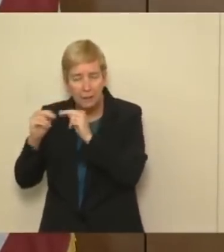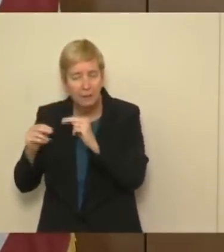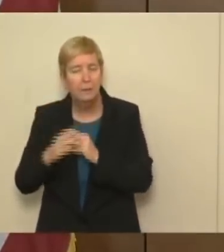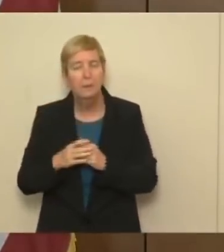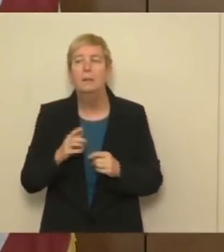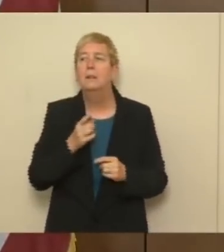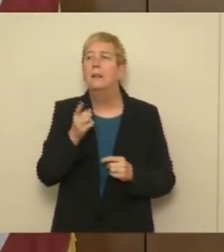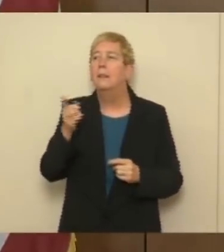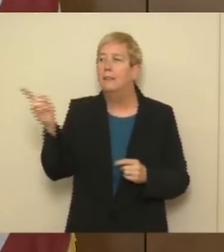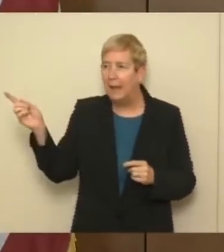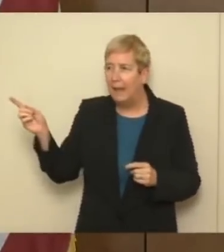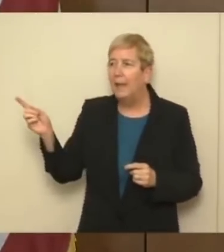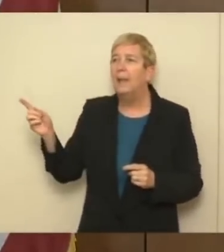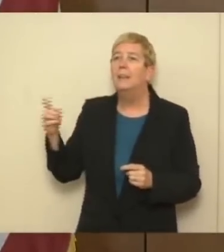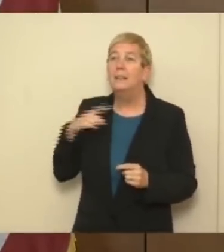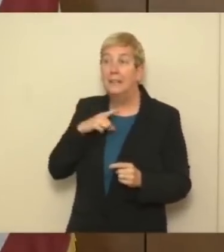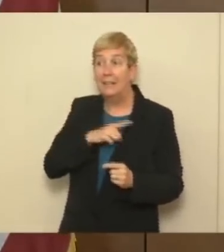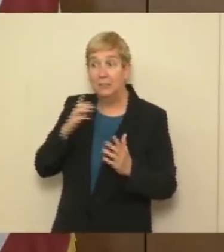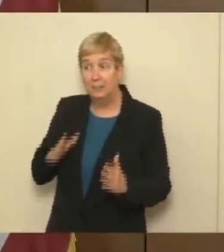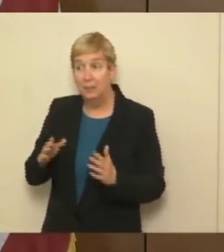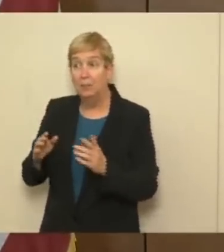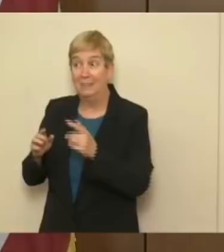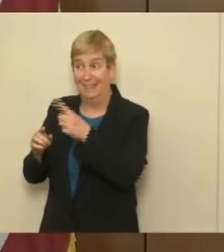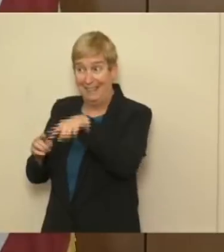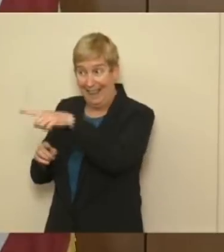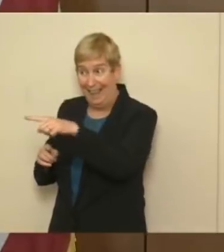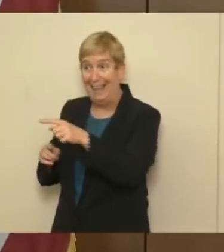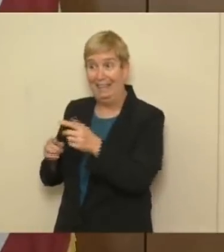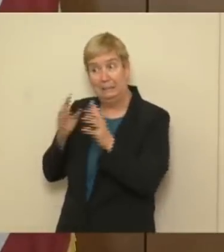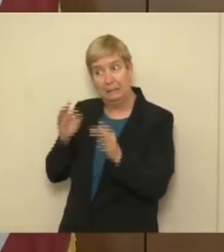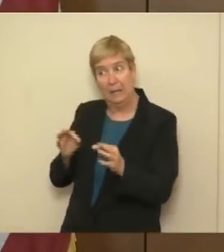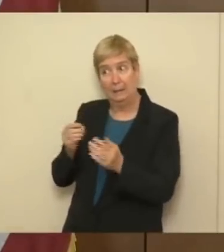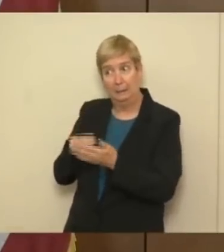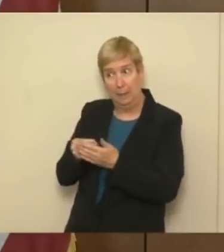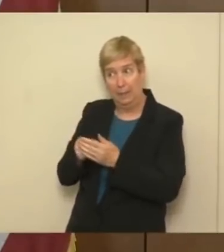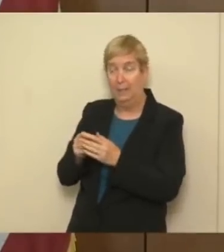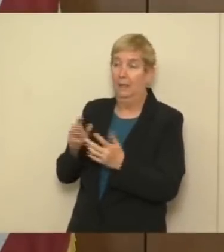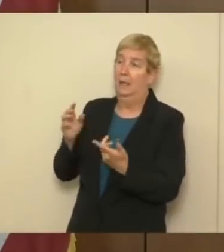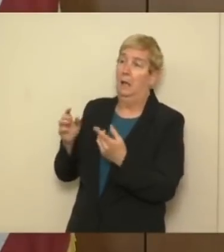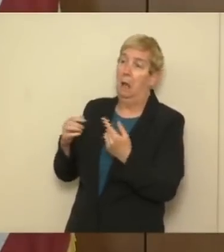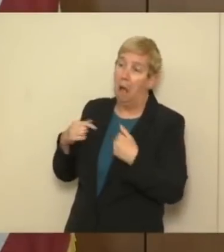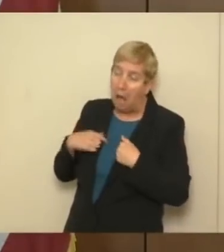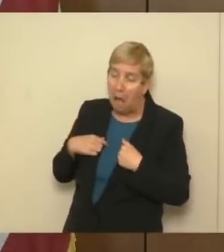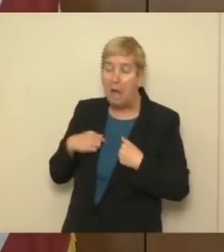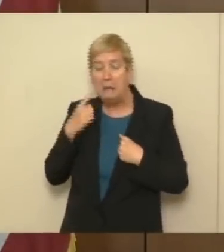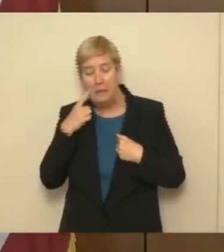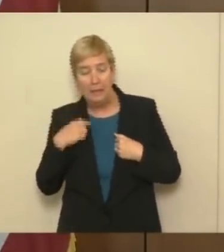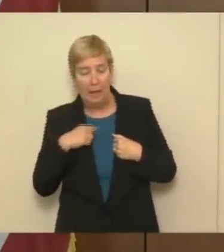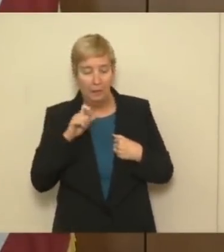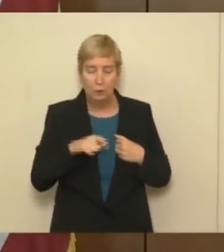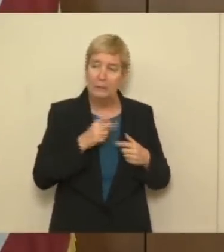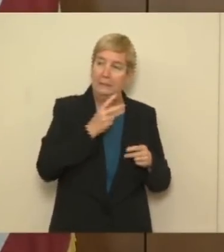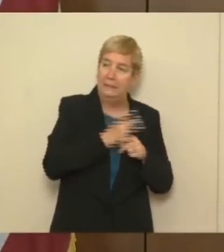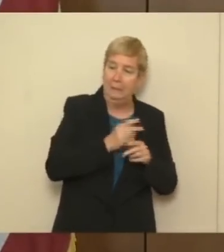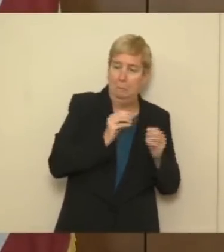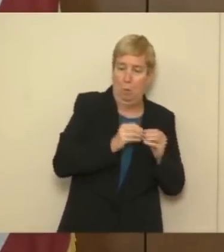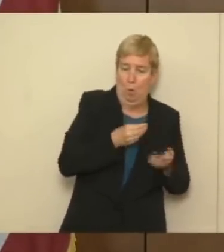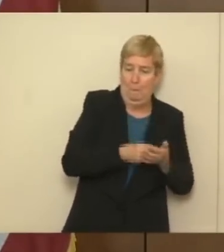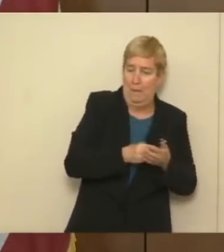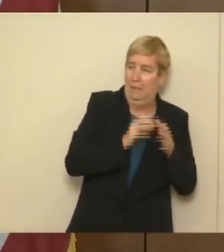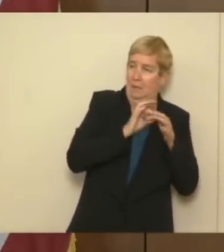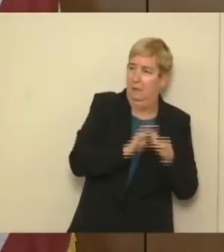are the appropriators and the policymakers, and I would have kept more money in some of the line items for